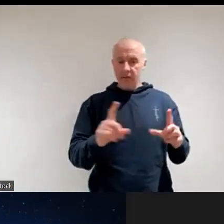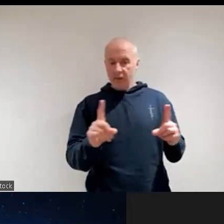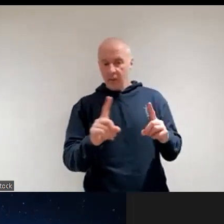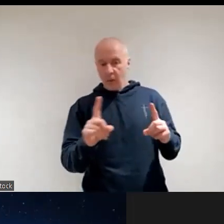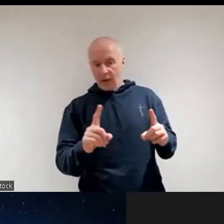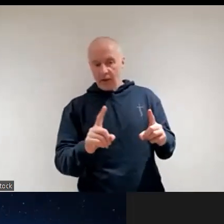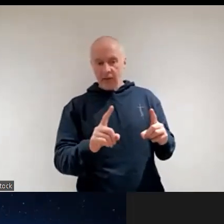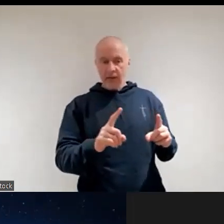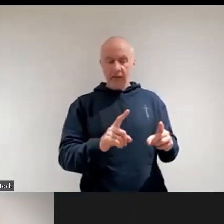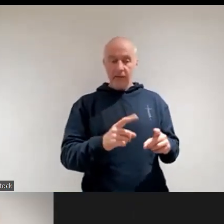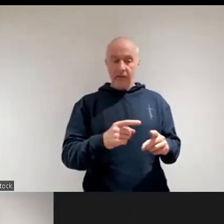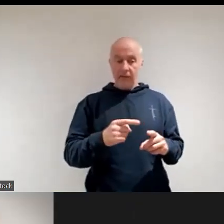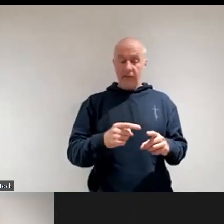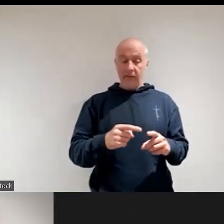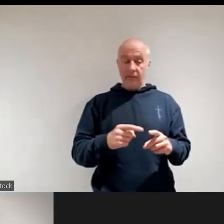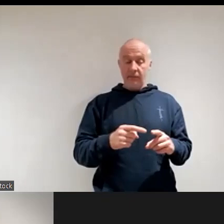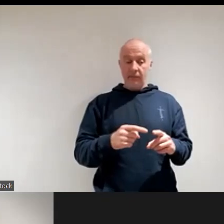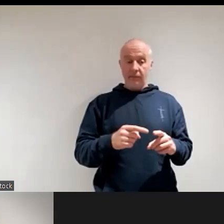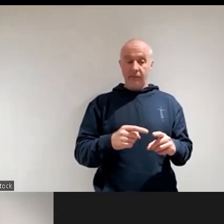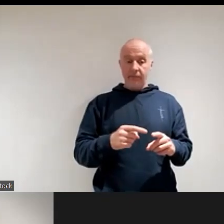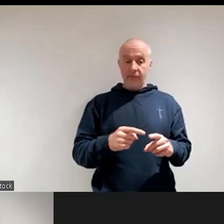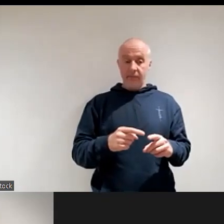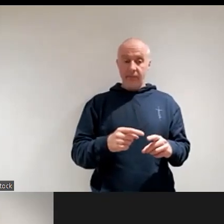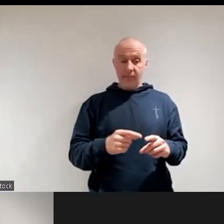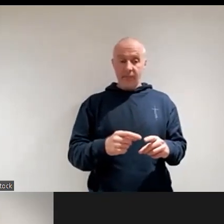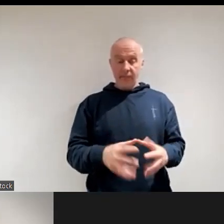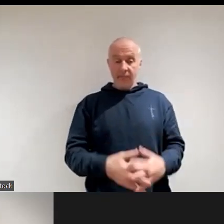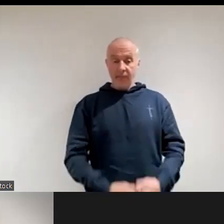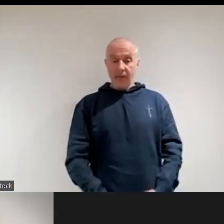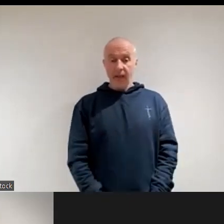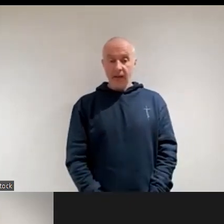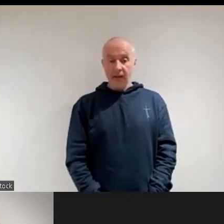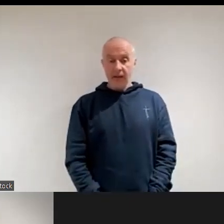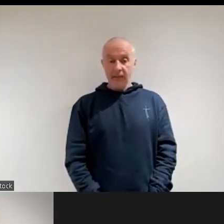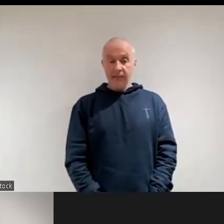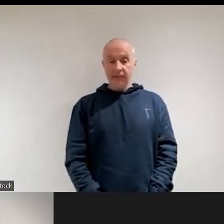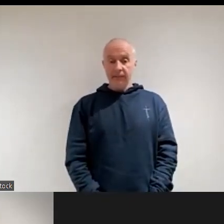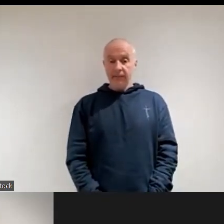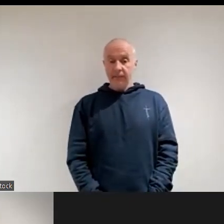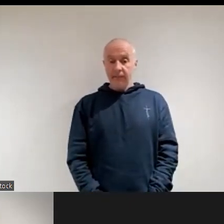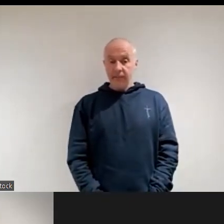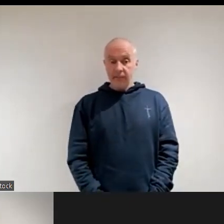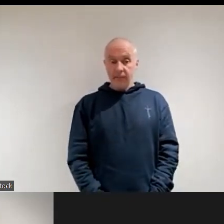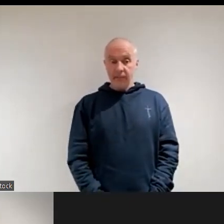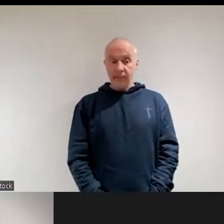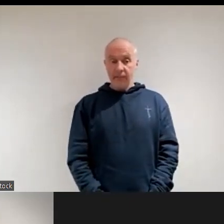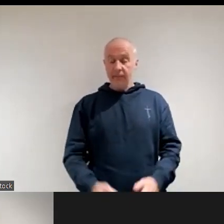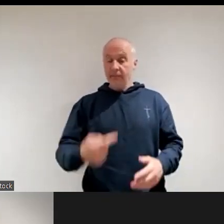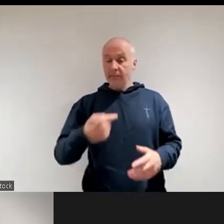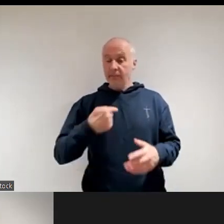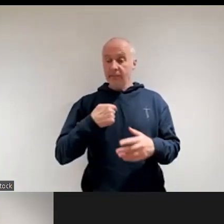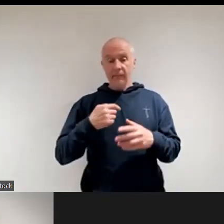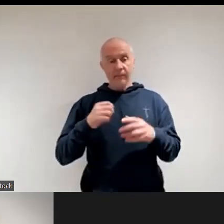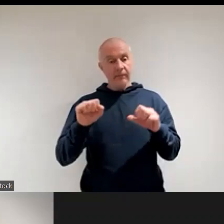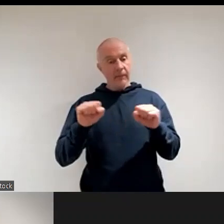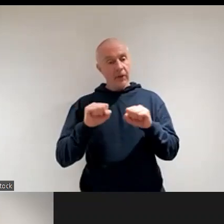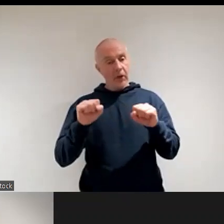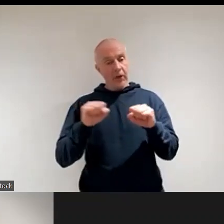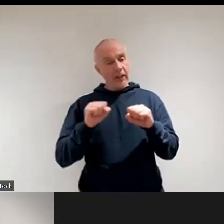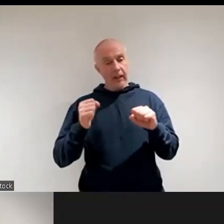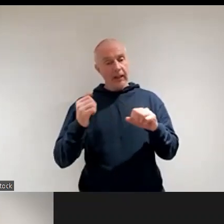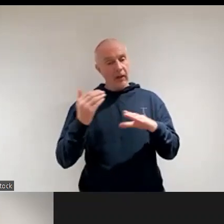inverters? What I'm aware of, obviously, I haven't worked in the powertrain industry yet. In my previous